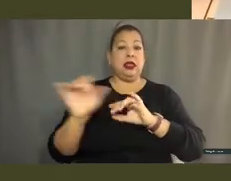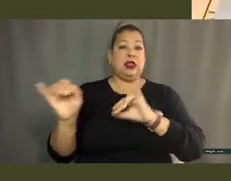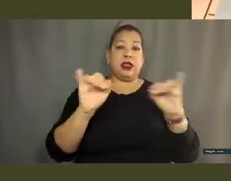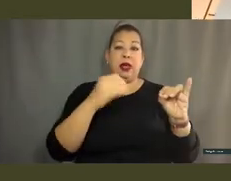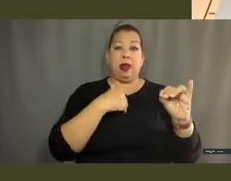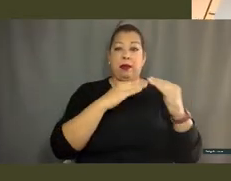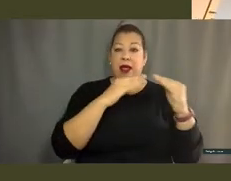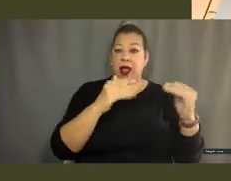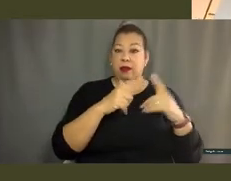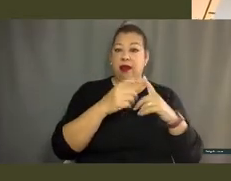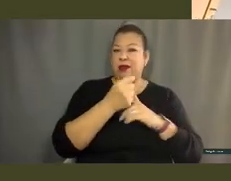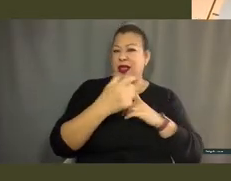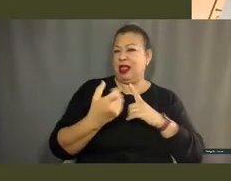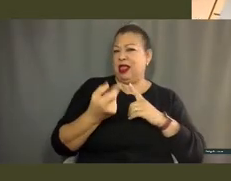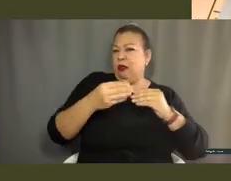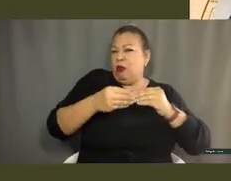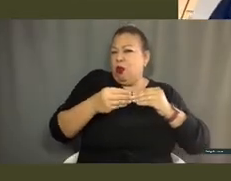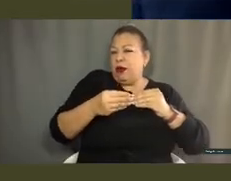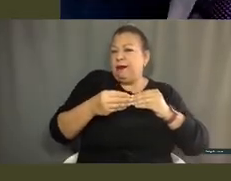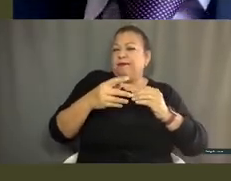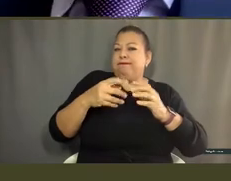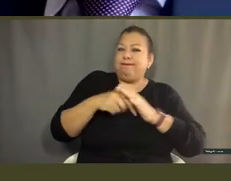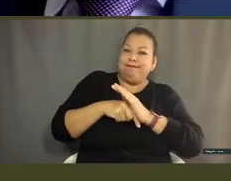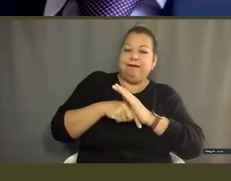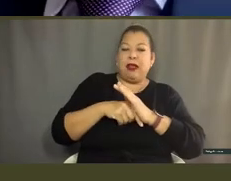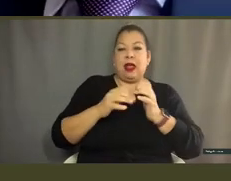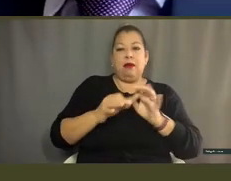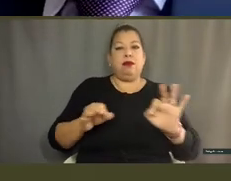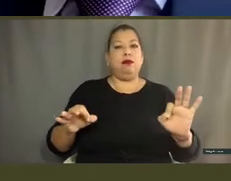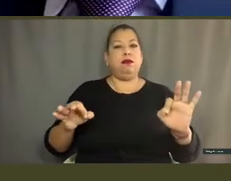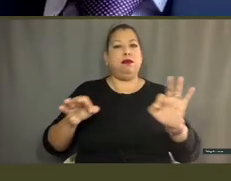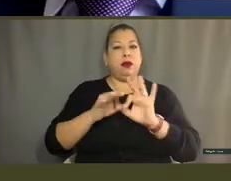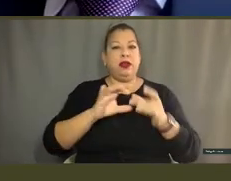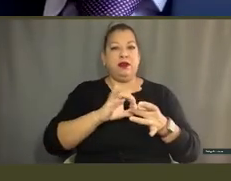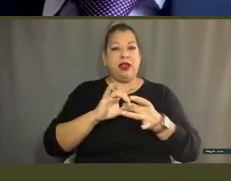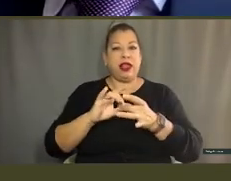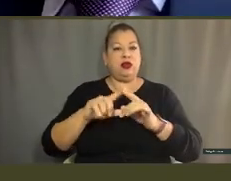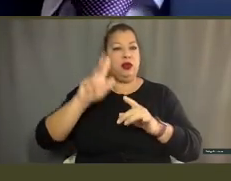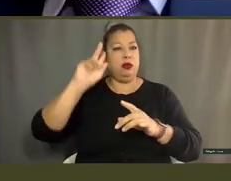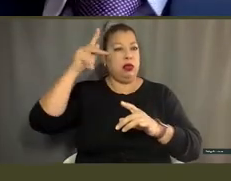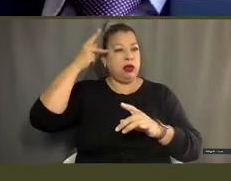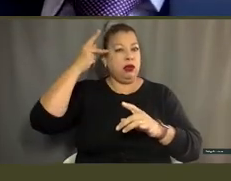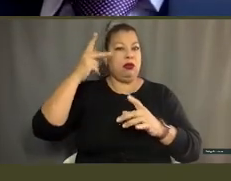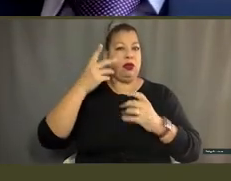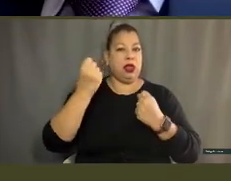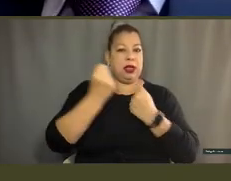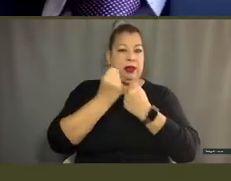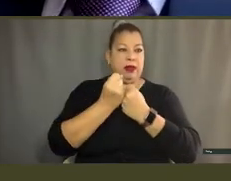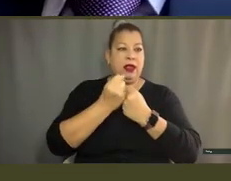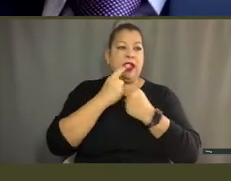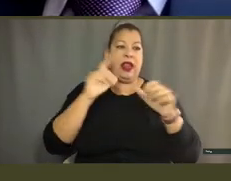terms of how important this is in terms of getting political commitment and action.